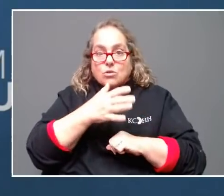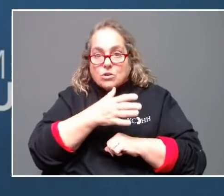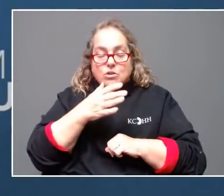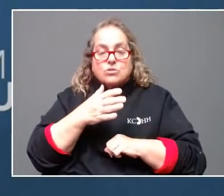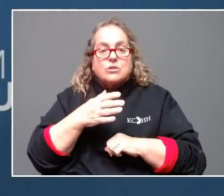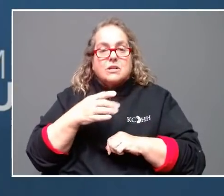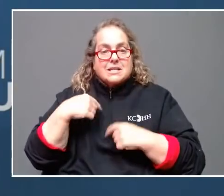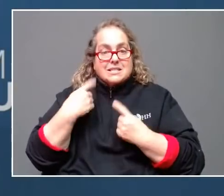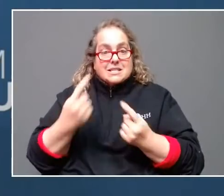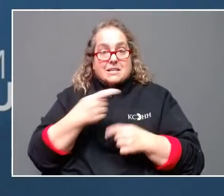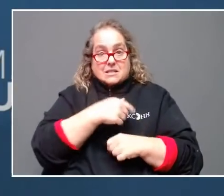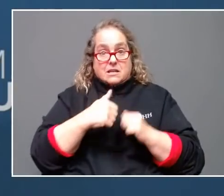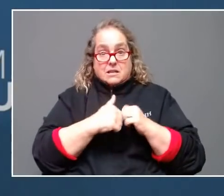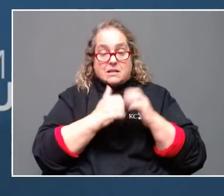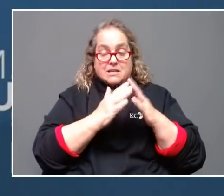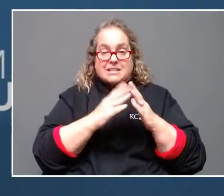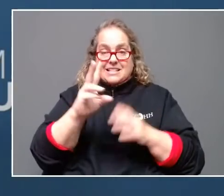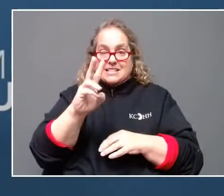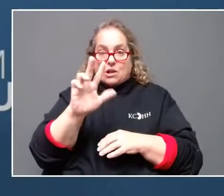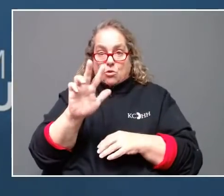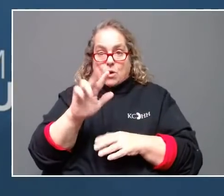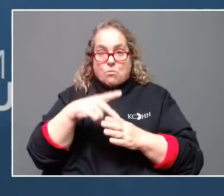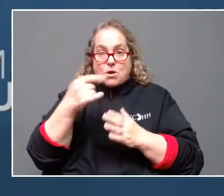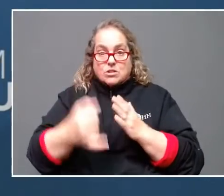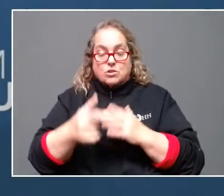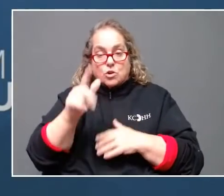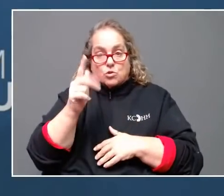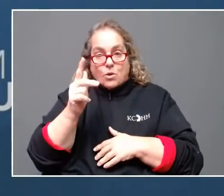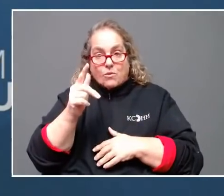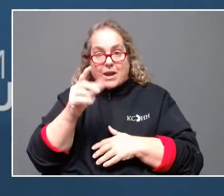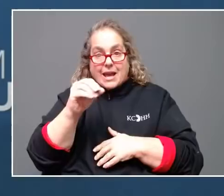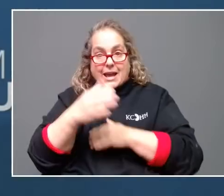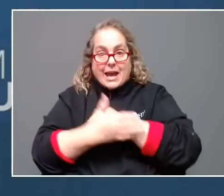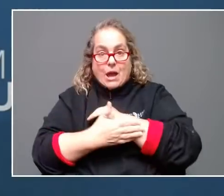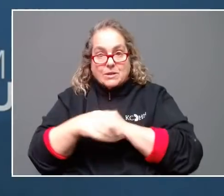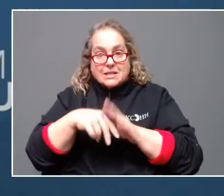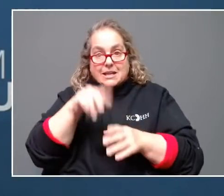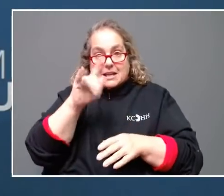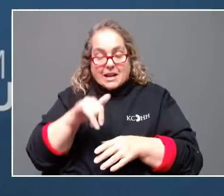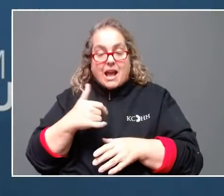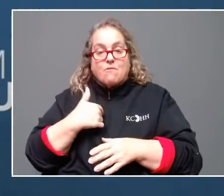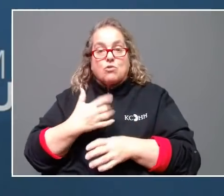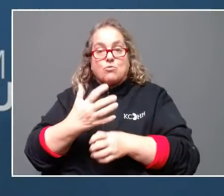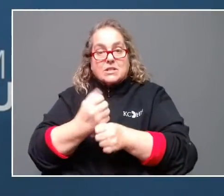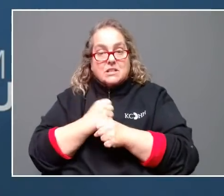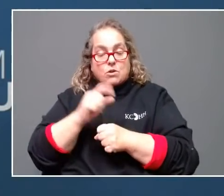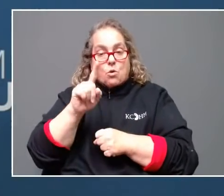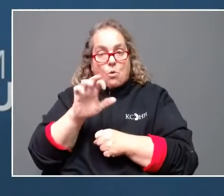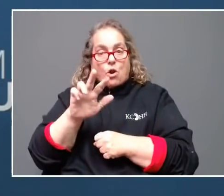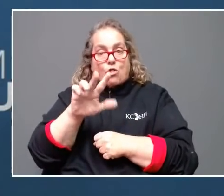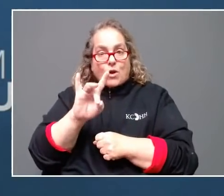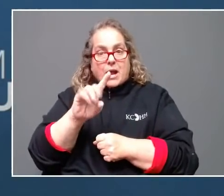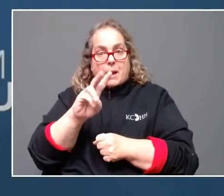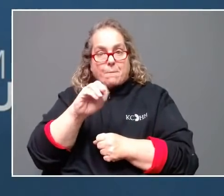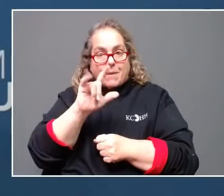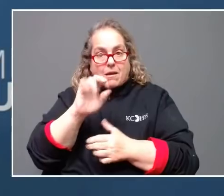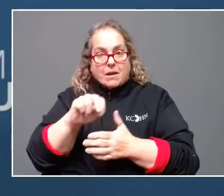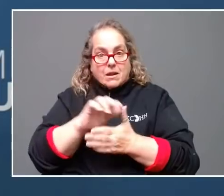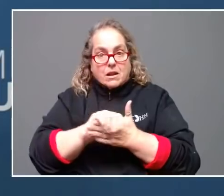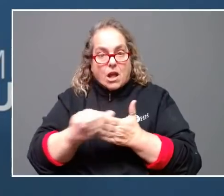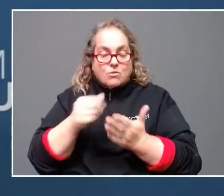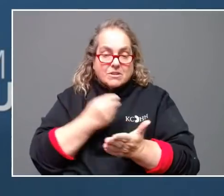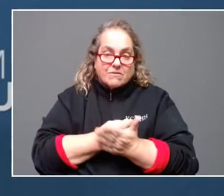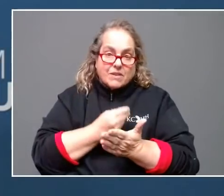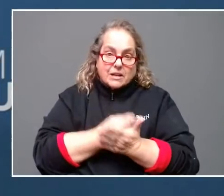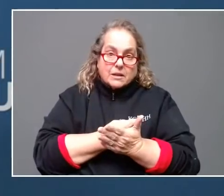63 projects in 23 counties in Kentucky have received collectively $138 million in funding.